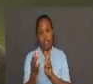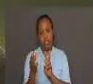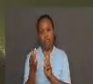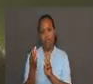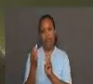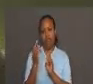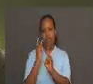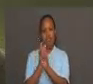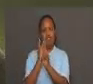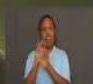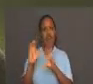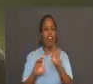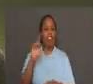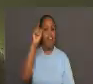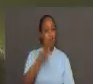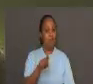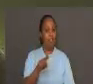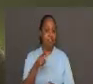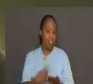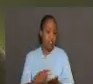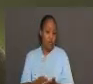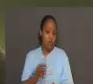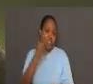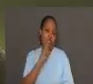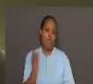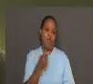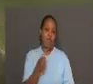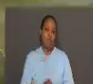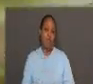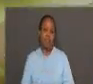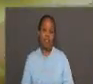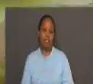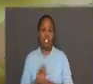to campaign, and this can be costly.